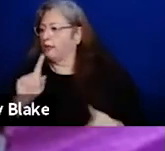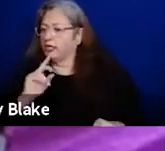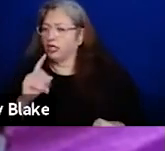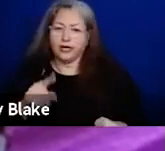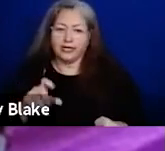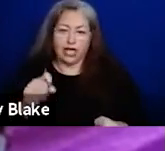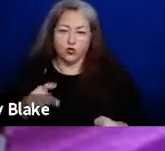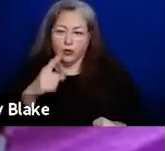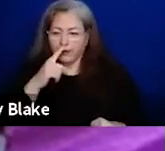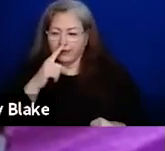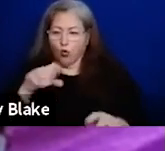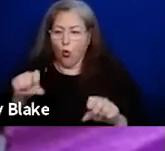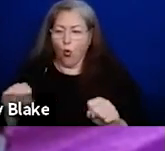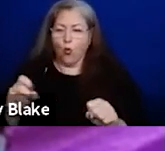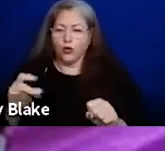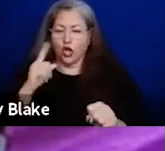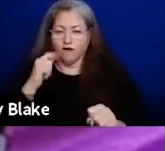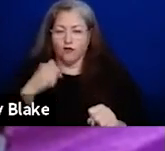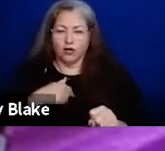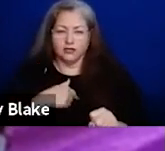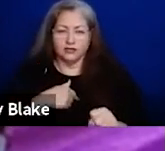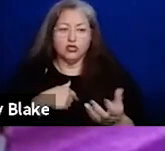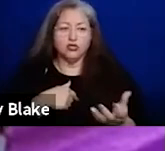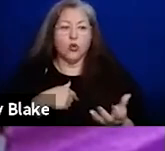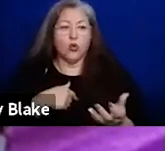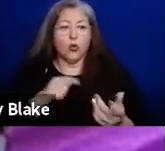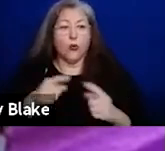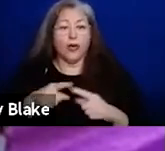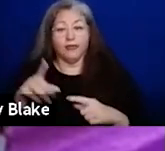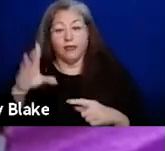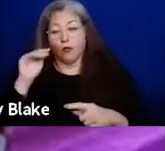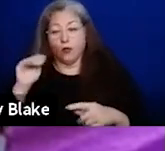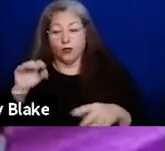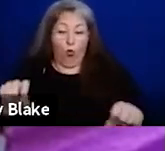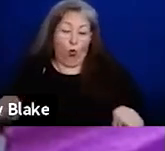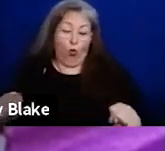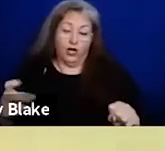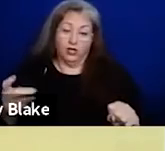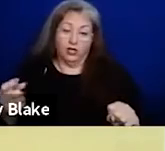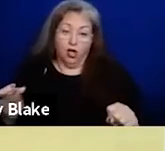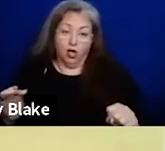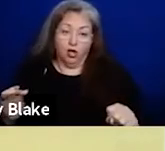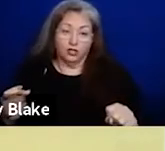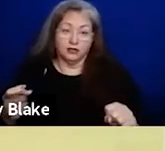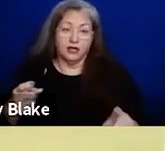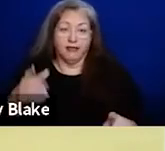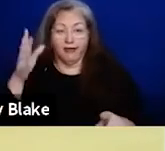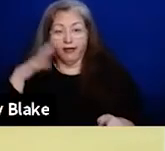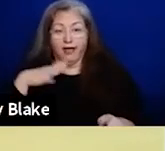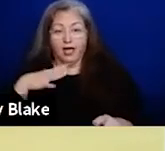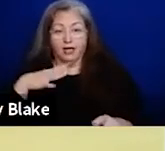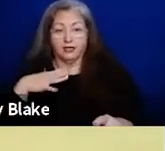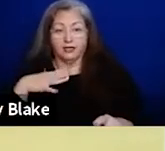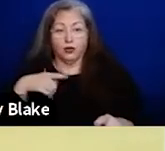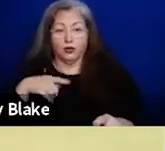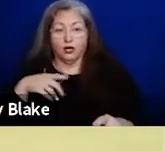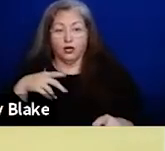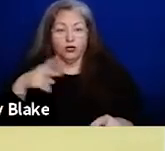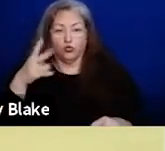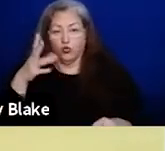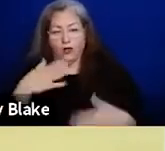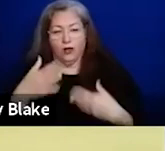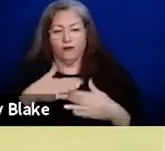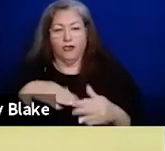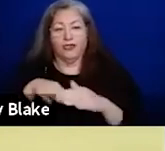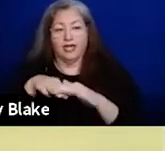can you guys hold the dogs for us? So as the boys were holding the dogs, the guys, two guys or whatever guys, they